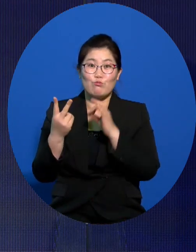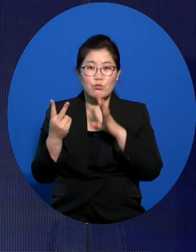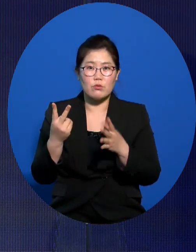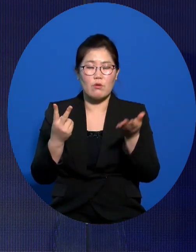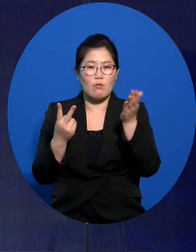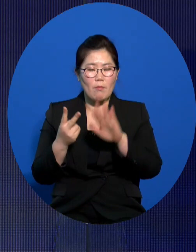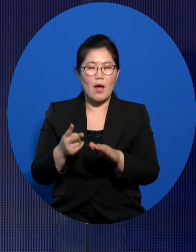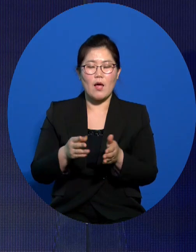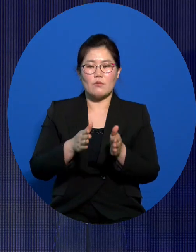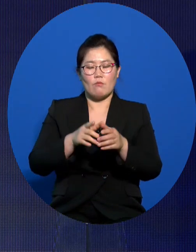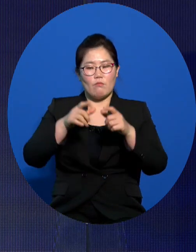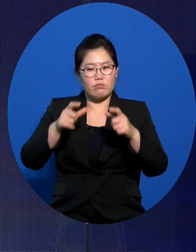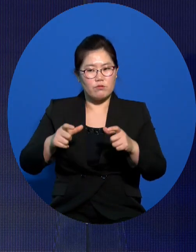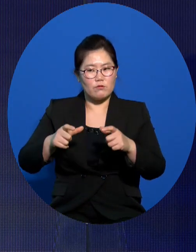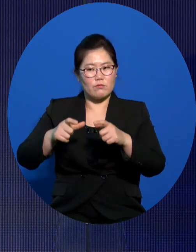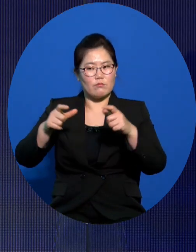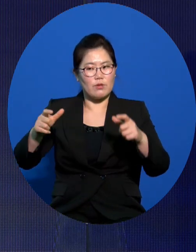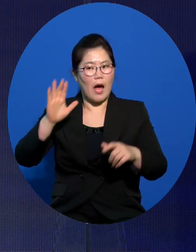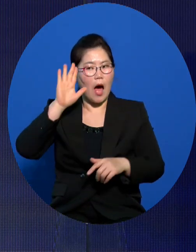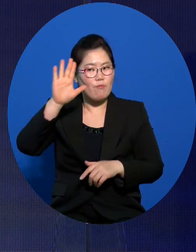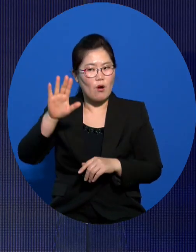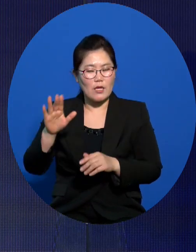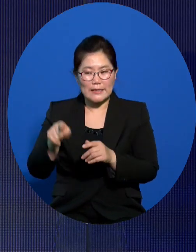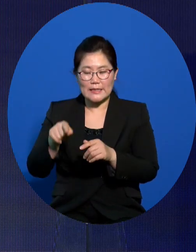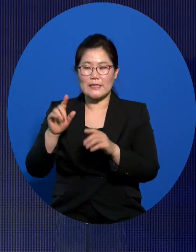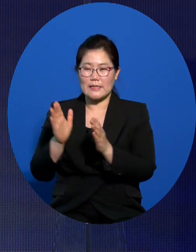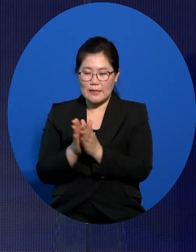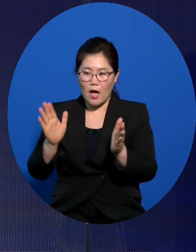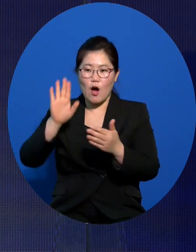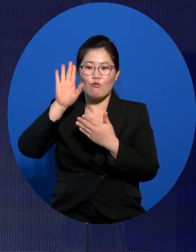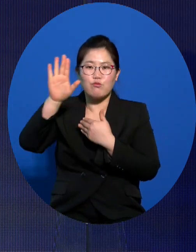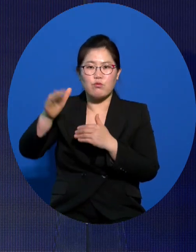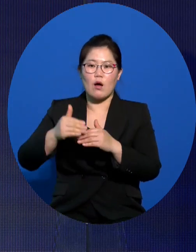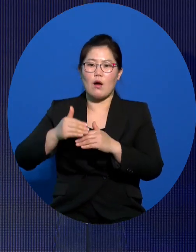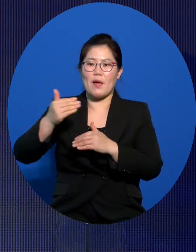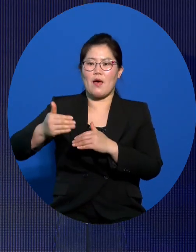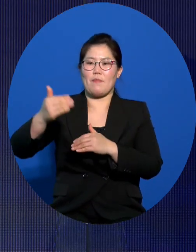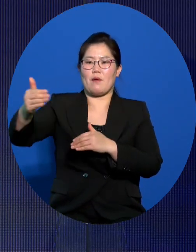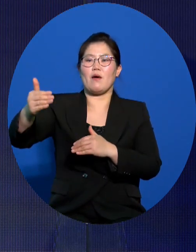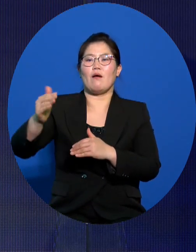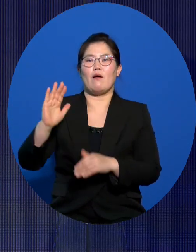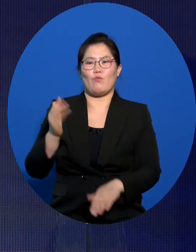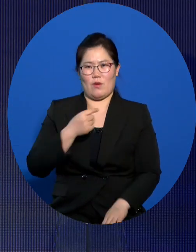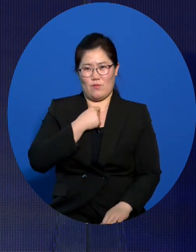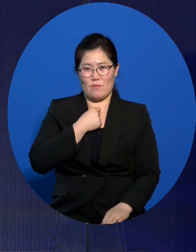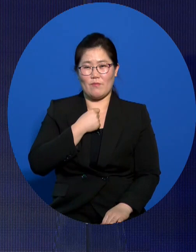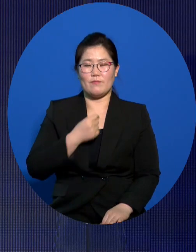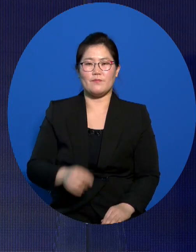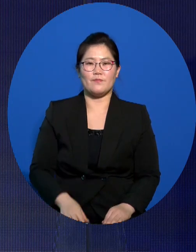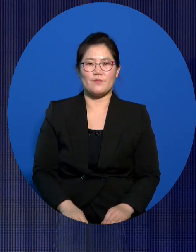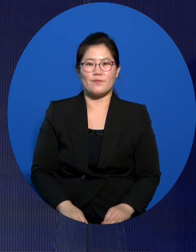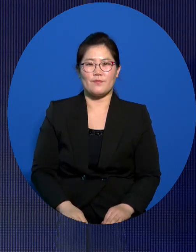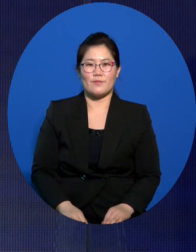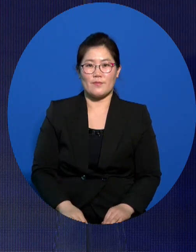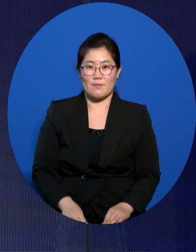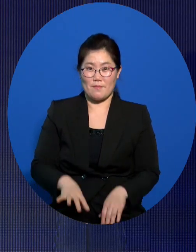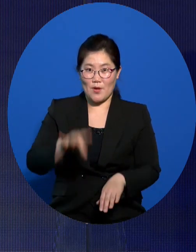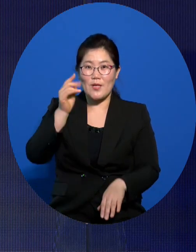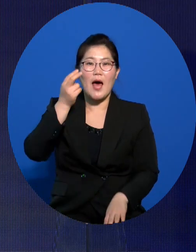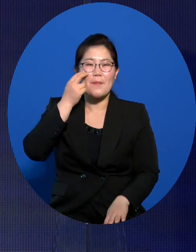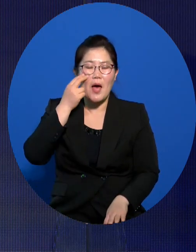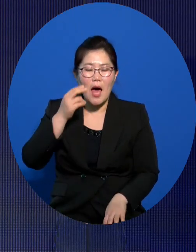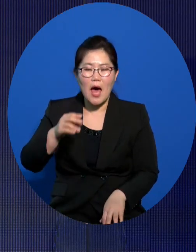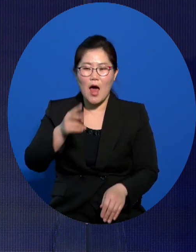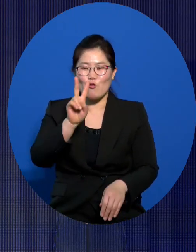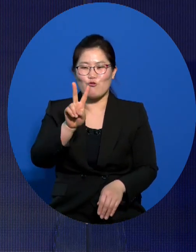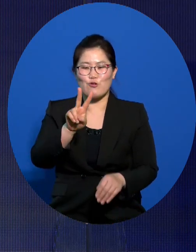it's not like we are importing and supplying 100 units of these types of cabs, but we want